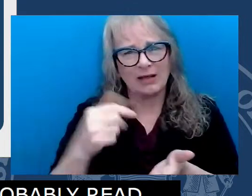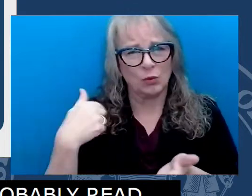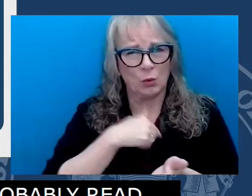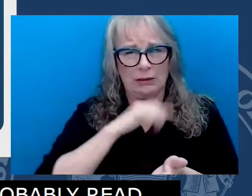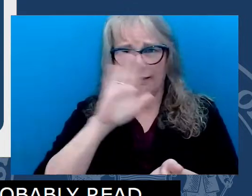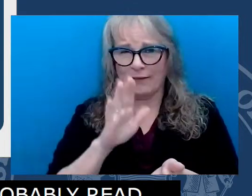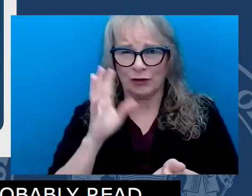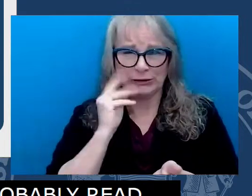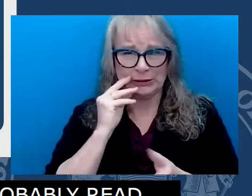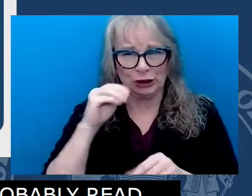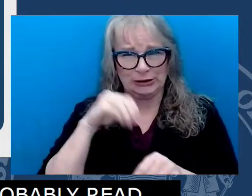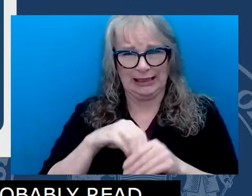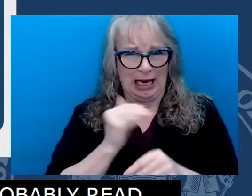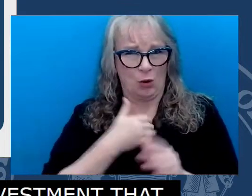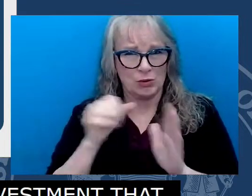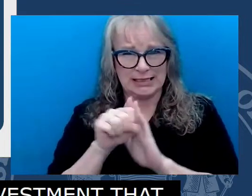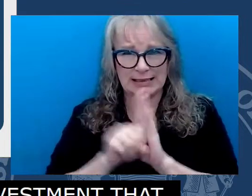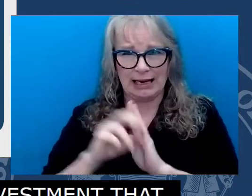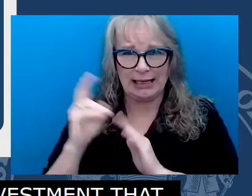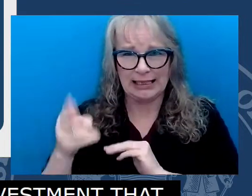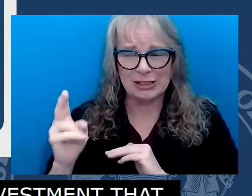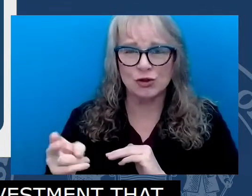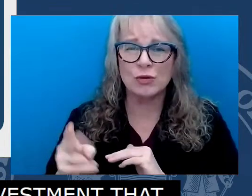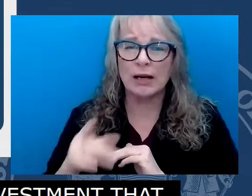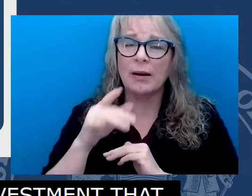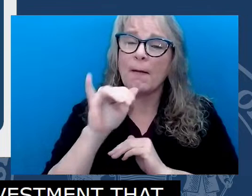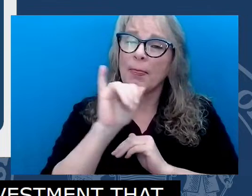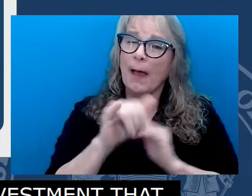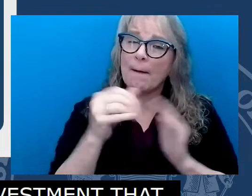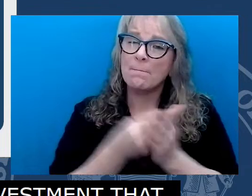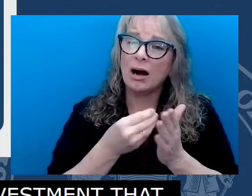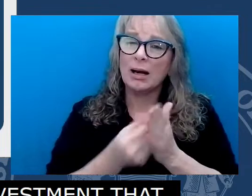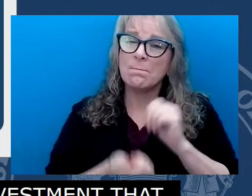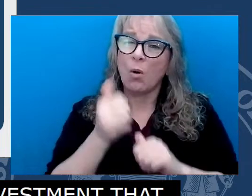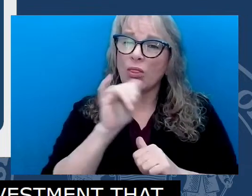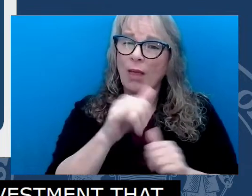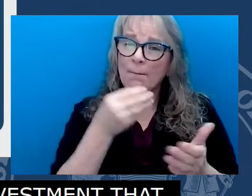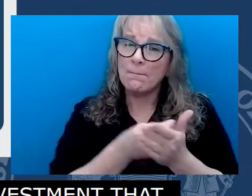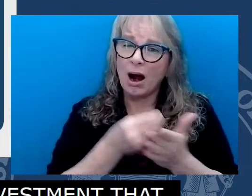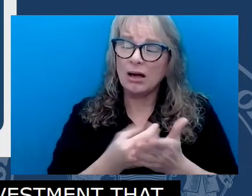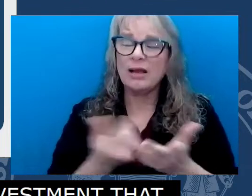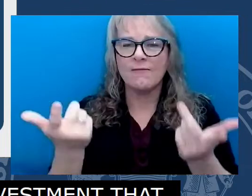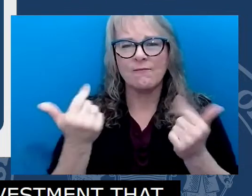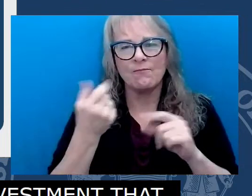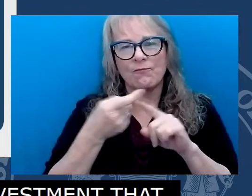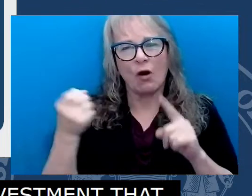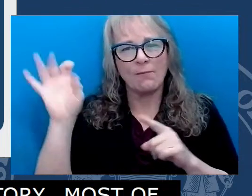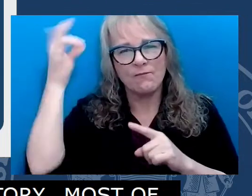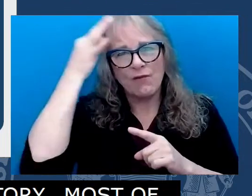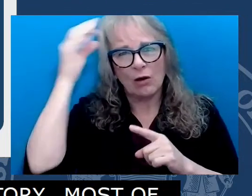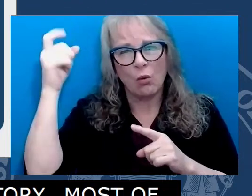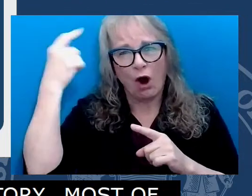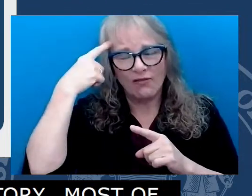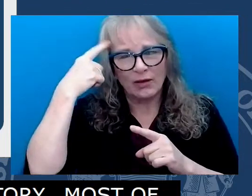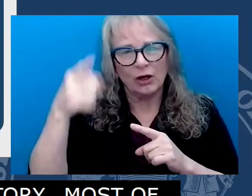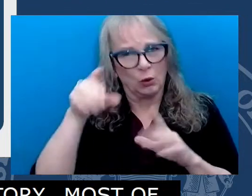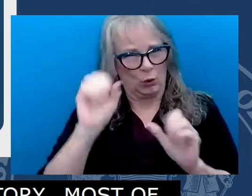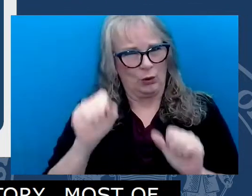state's history. A lot of that money, most of that money, is money that's coming from the federal government. You can see the funds